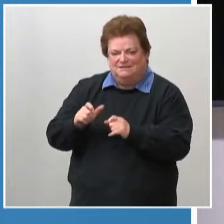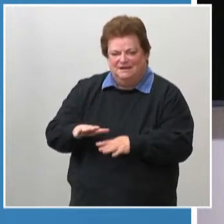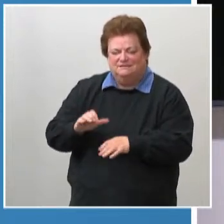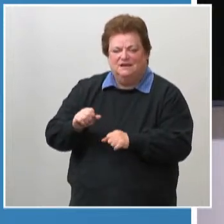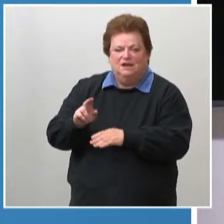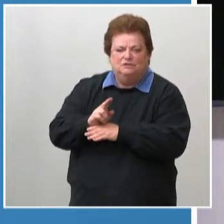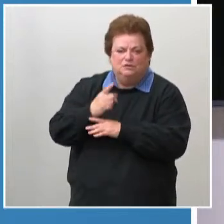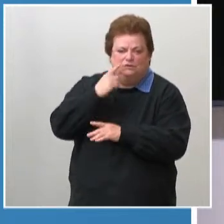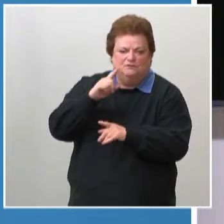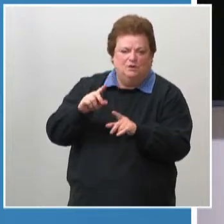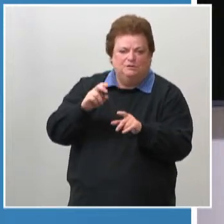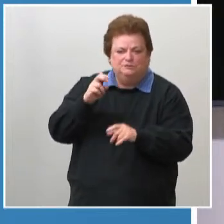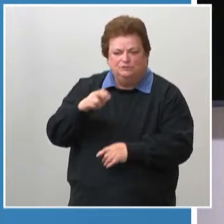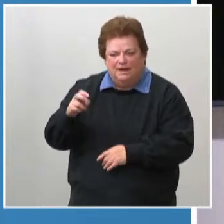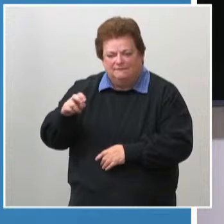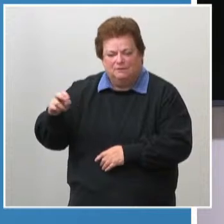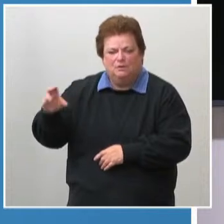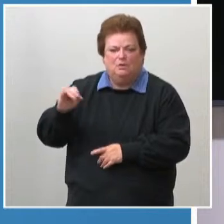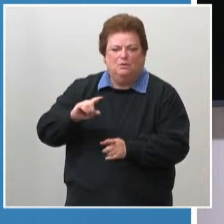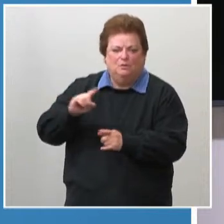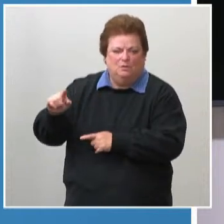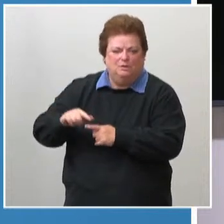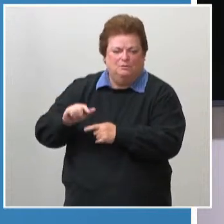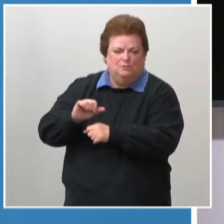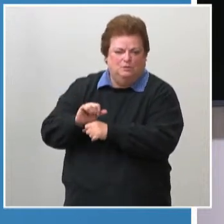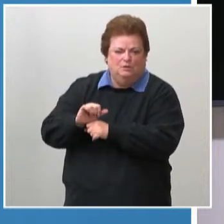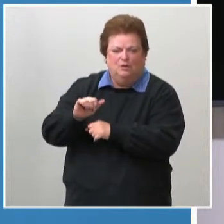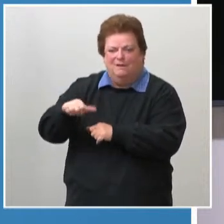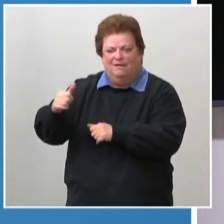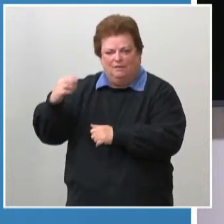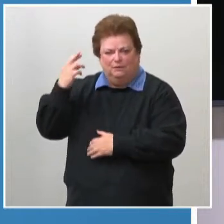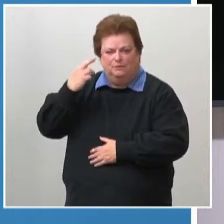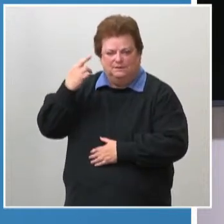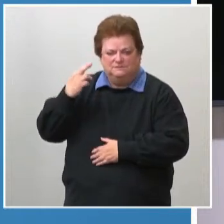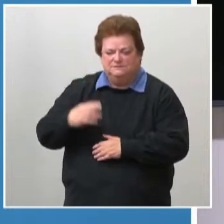for travel or going to work or other places.